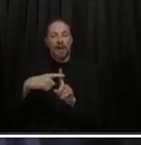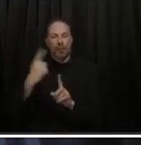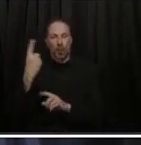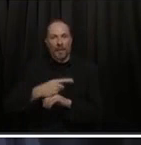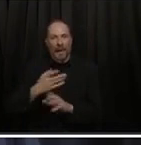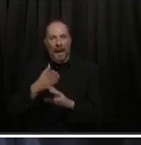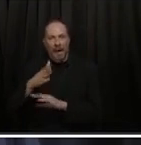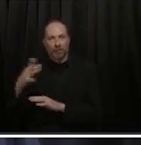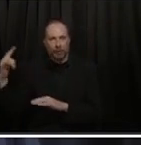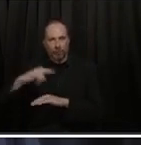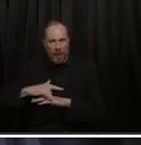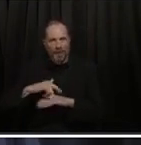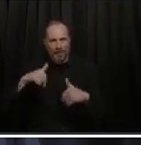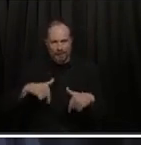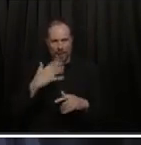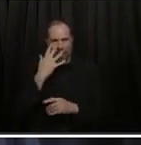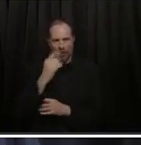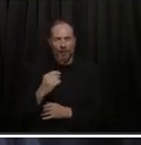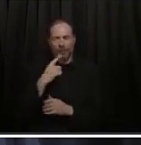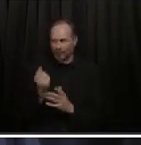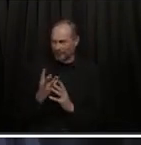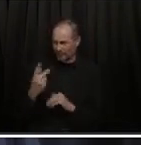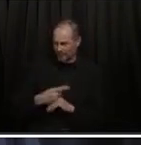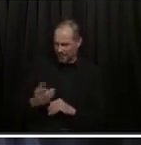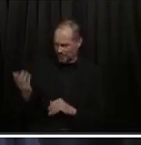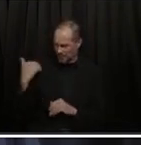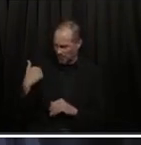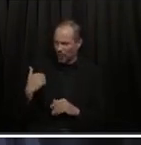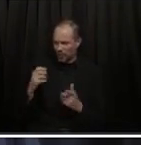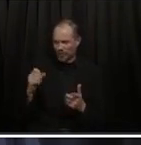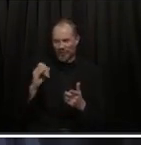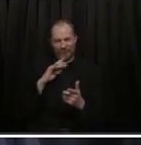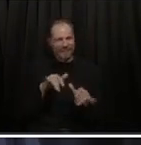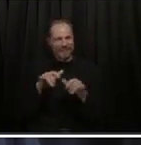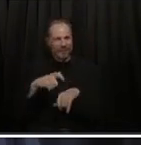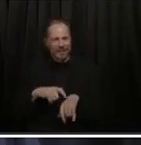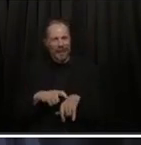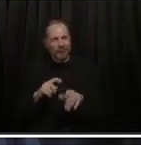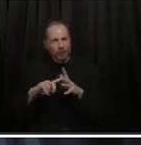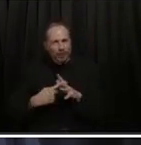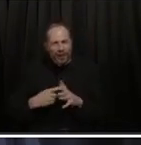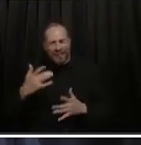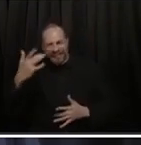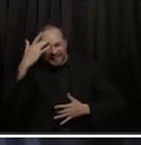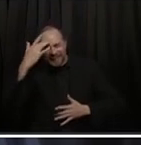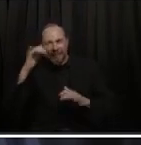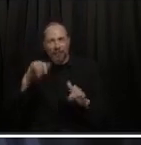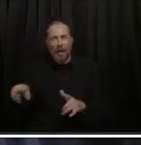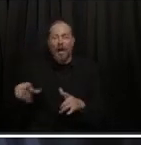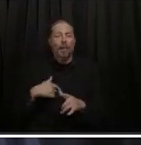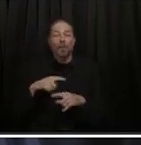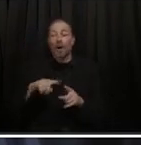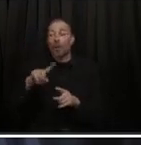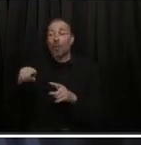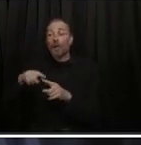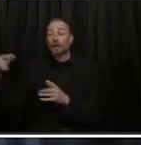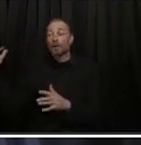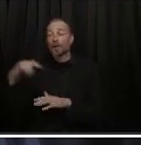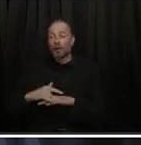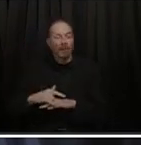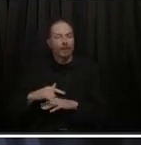So several days ago, she tested positive, which is around the same time she developed symptoms. So she was not symptomatic when she returned to